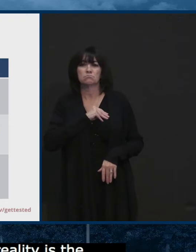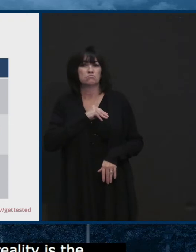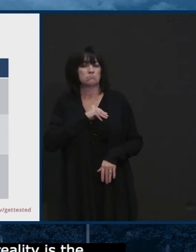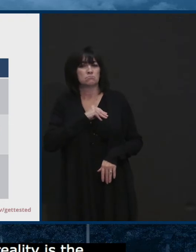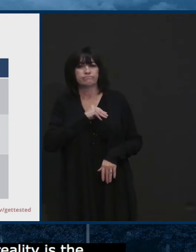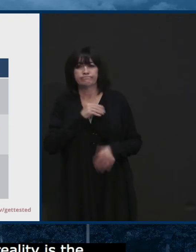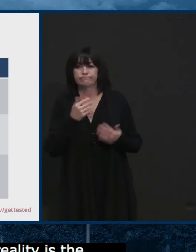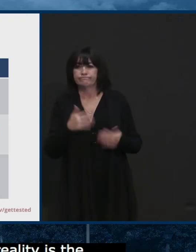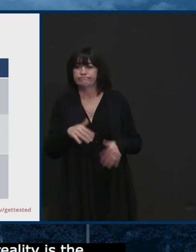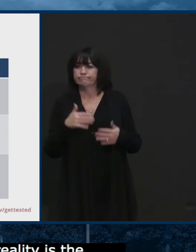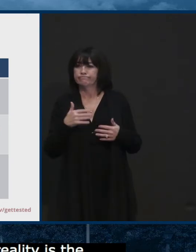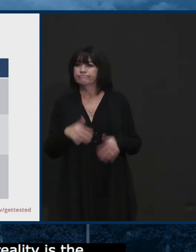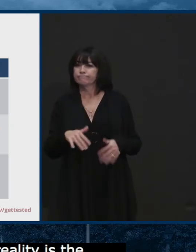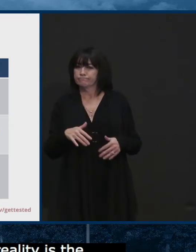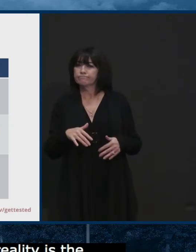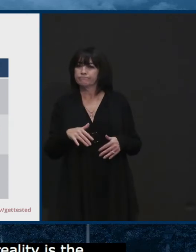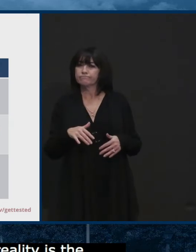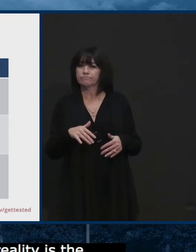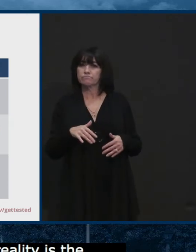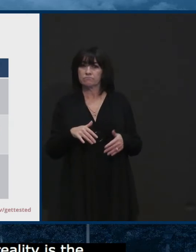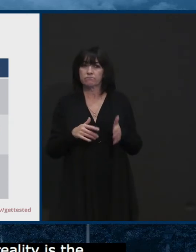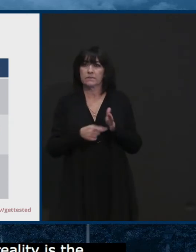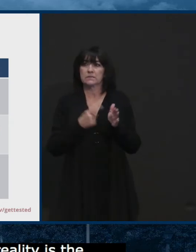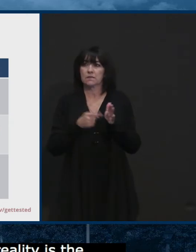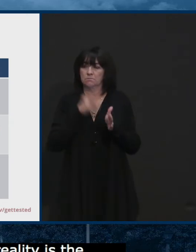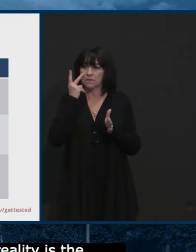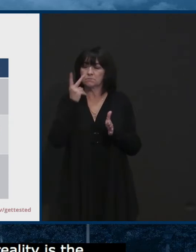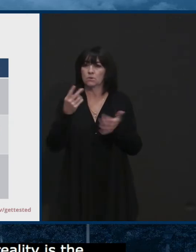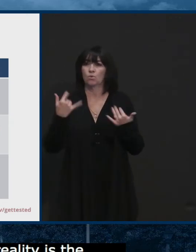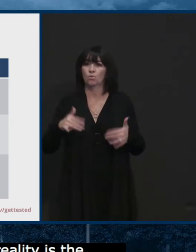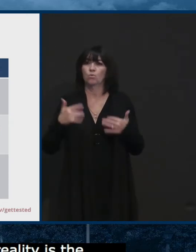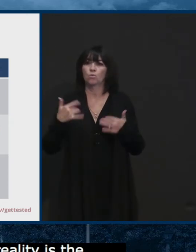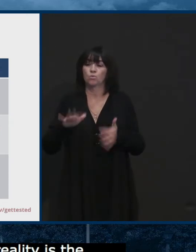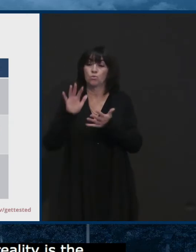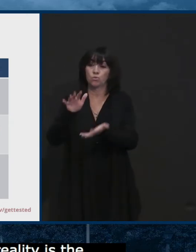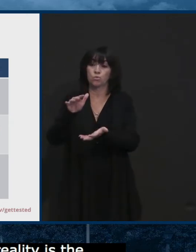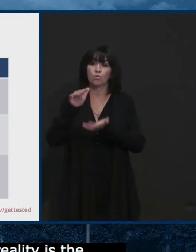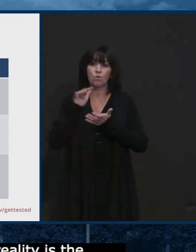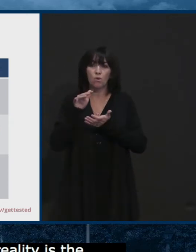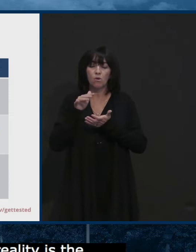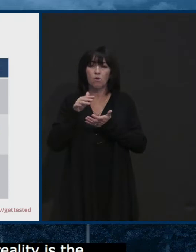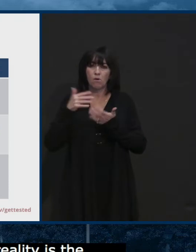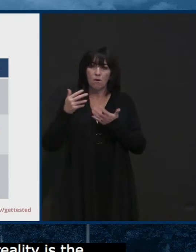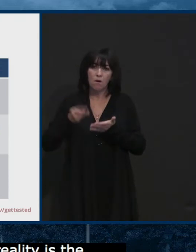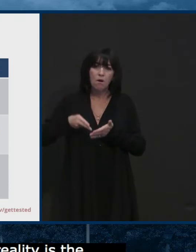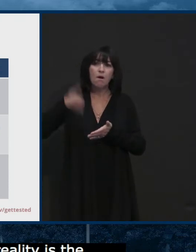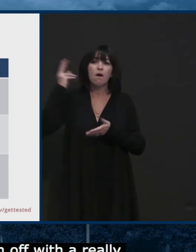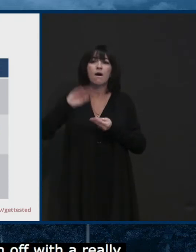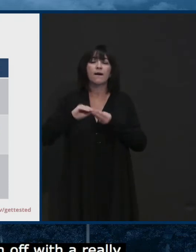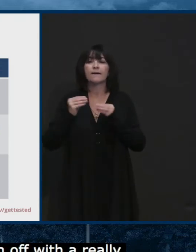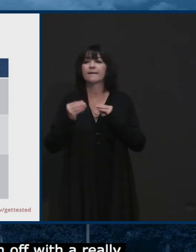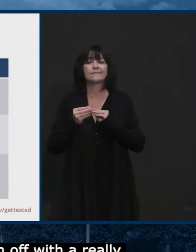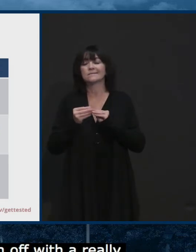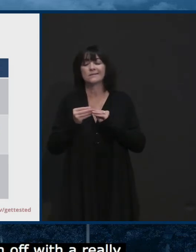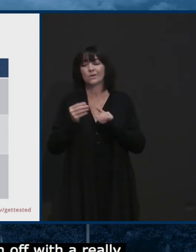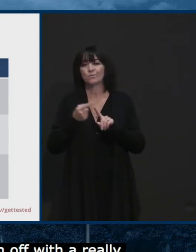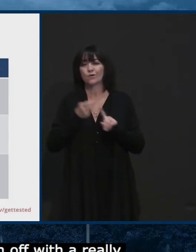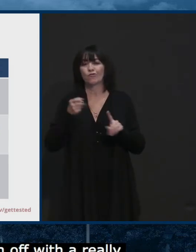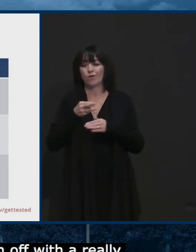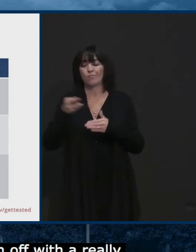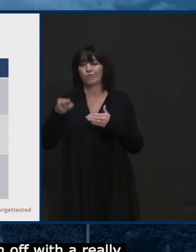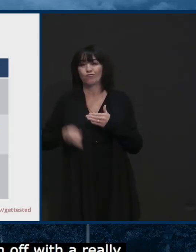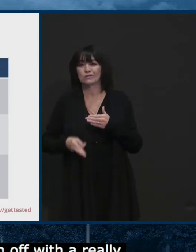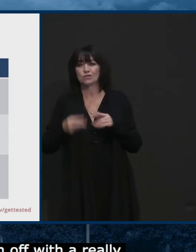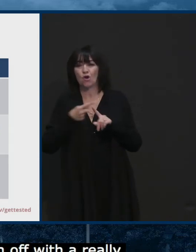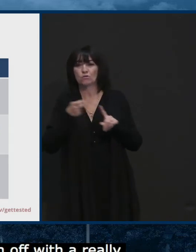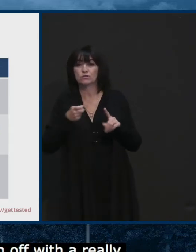you get thrown off with a really big number that's just a function of the testing and the results coming in. No,